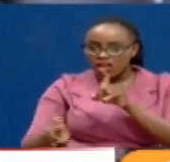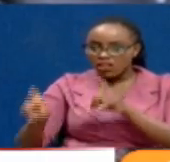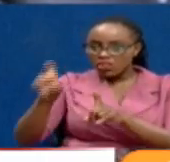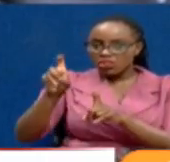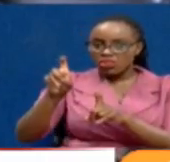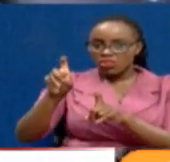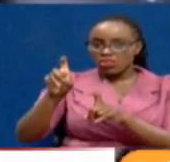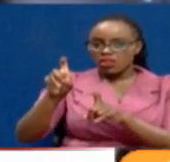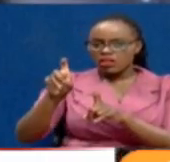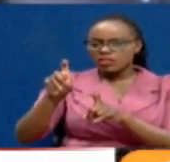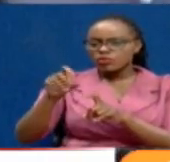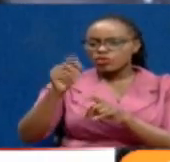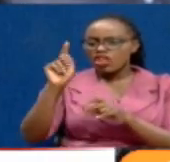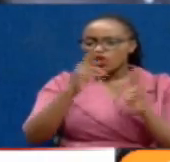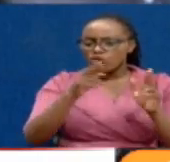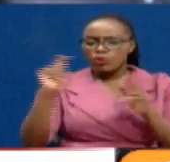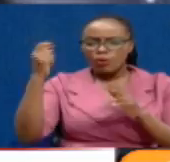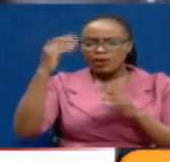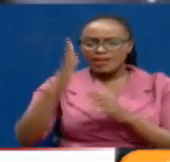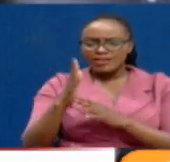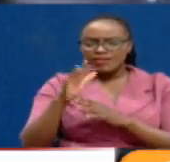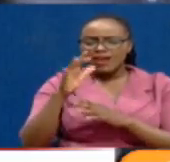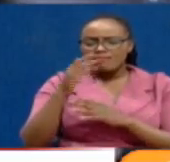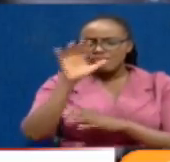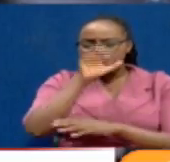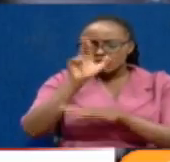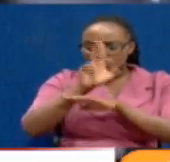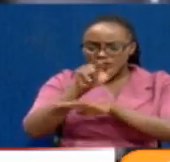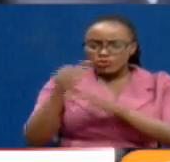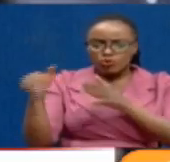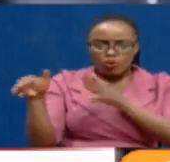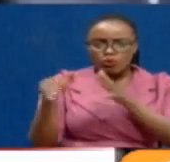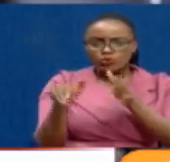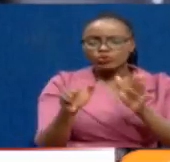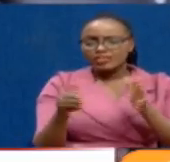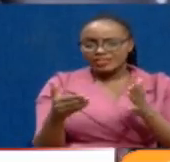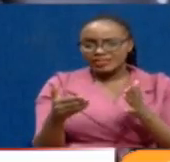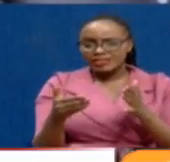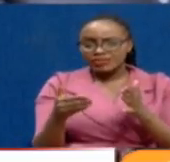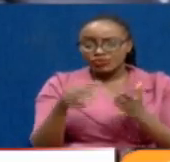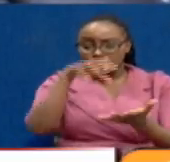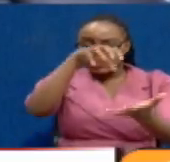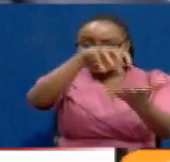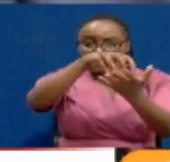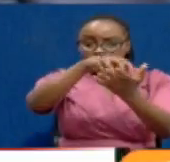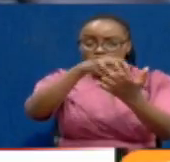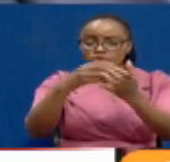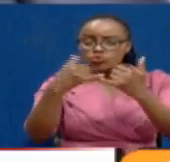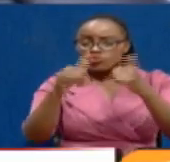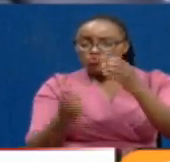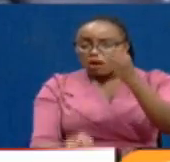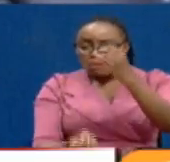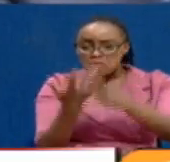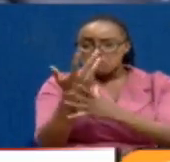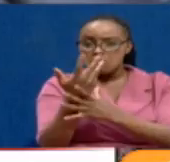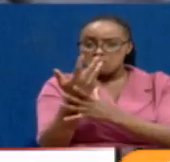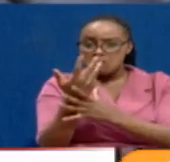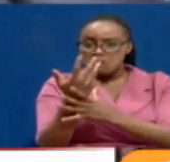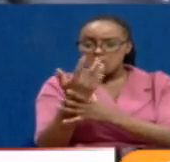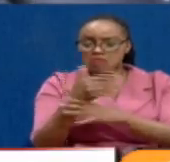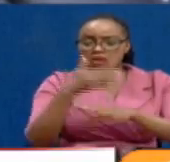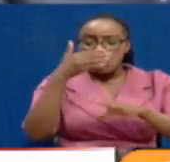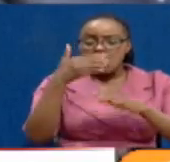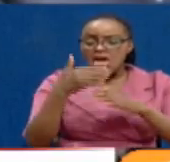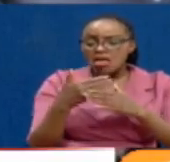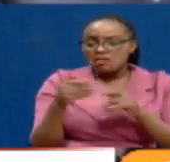prices to mwananchi, taking advantage of this situation to create